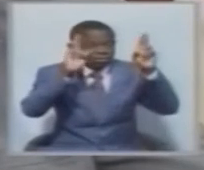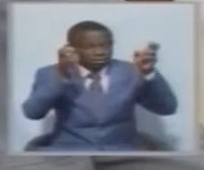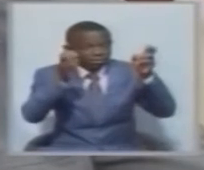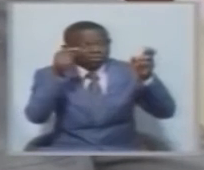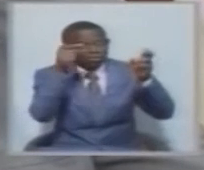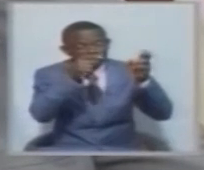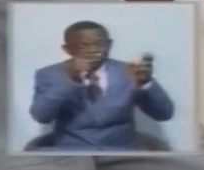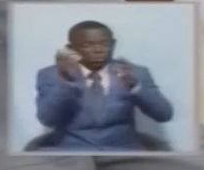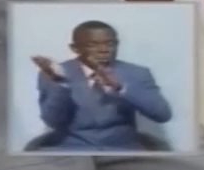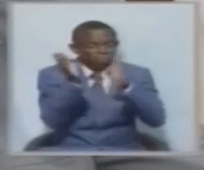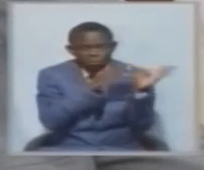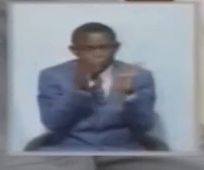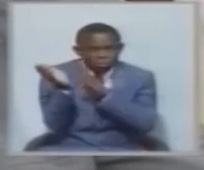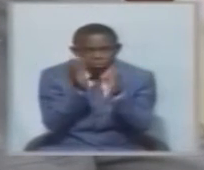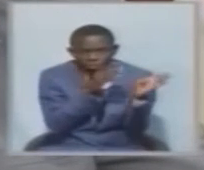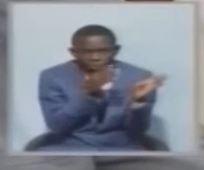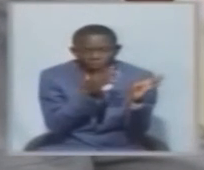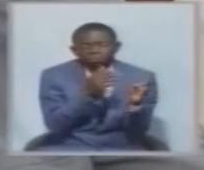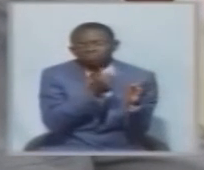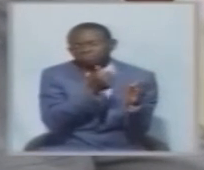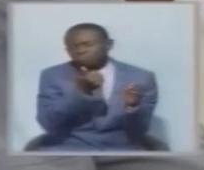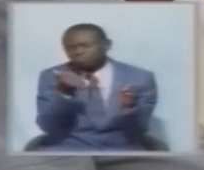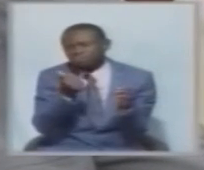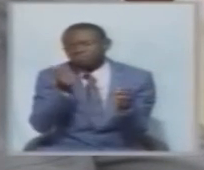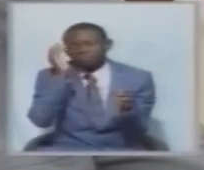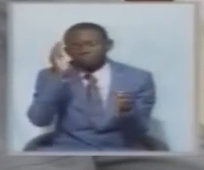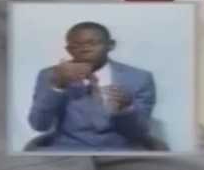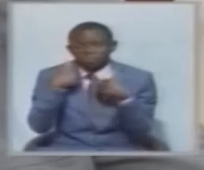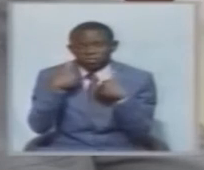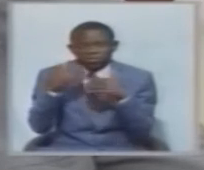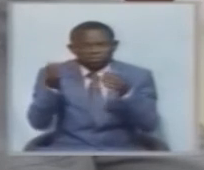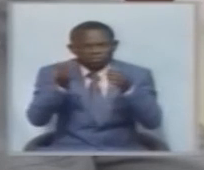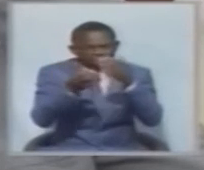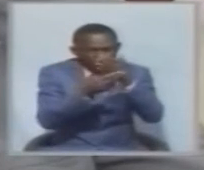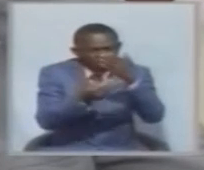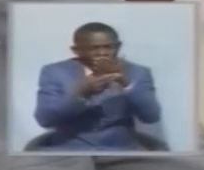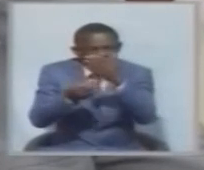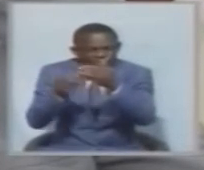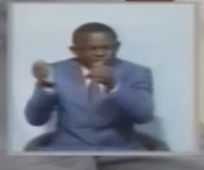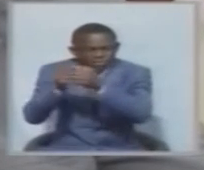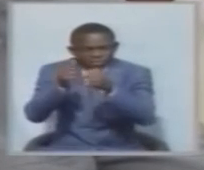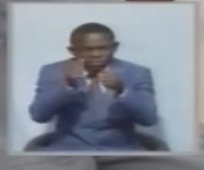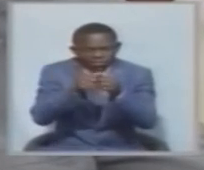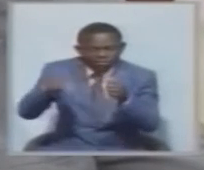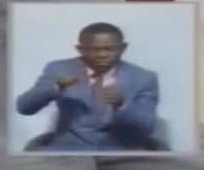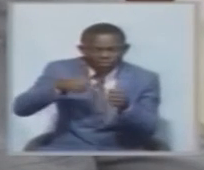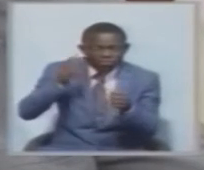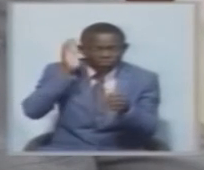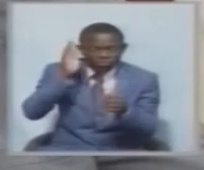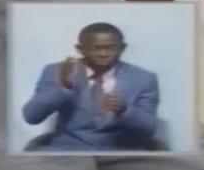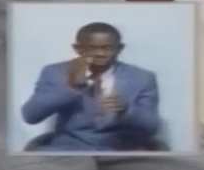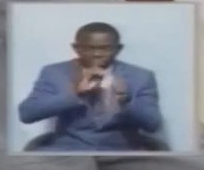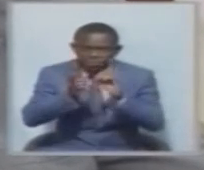have also the financial institutions discussing, looking at other